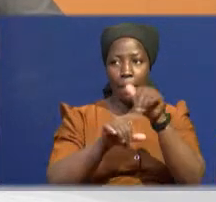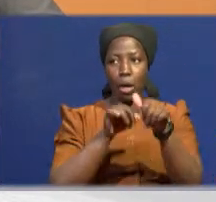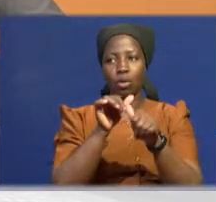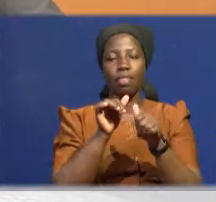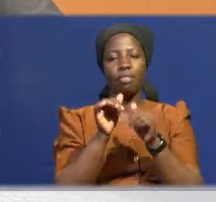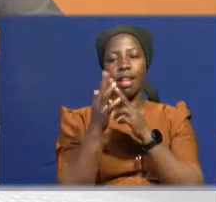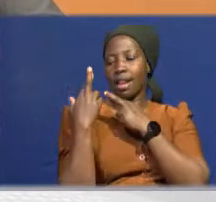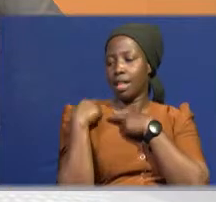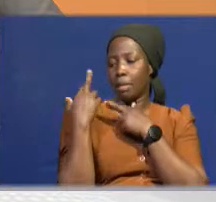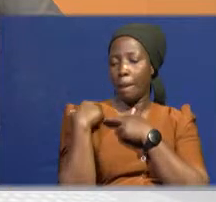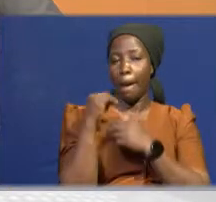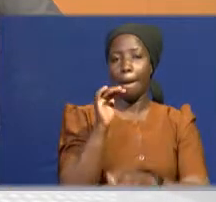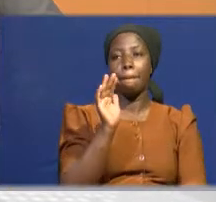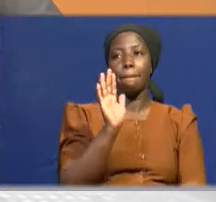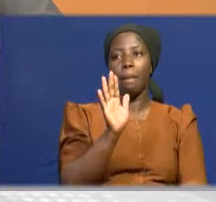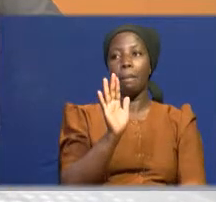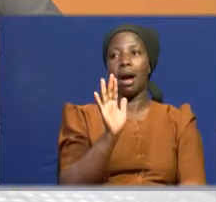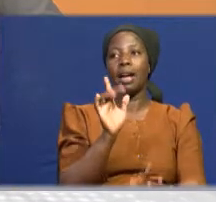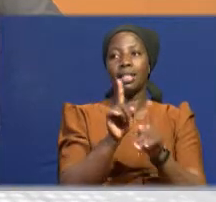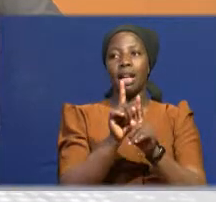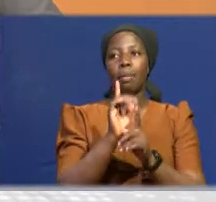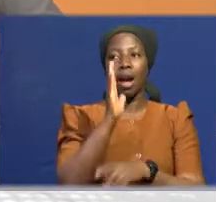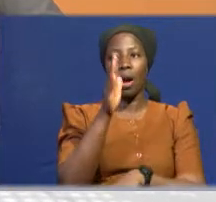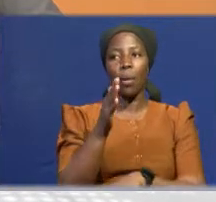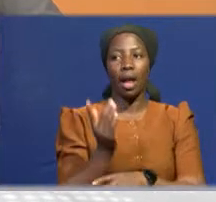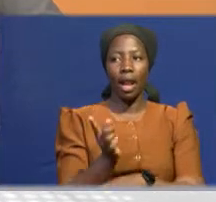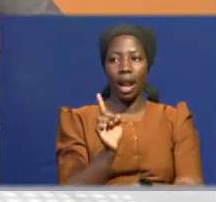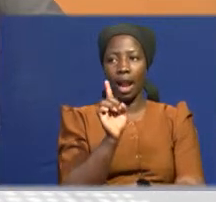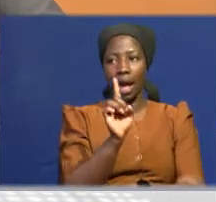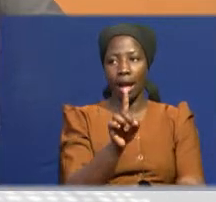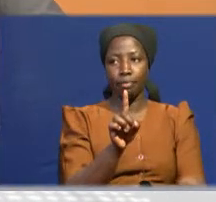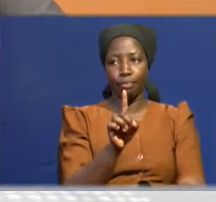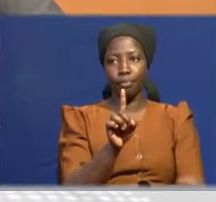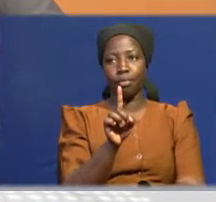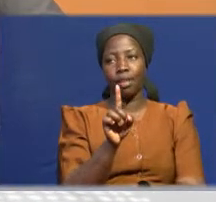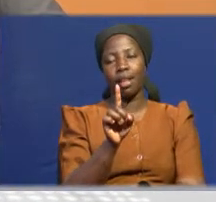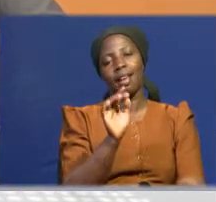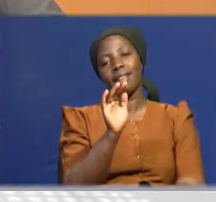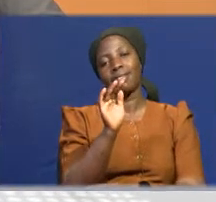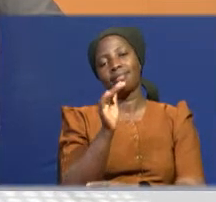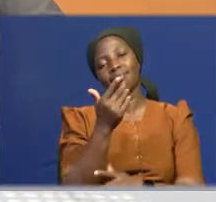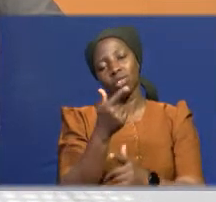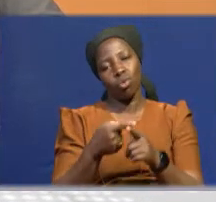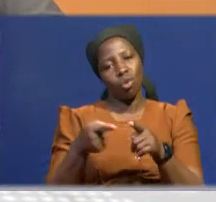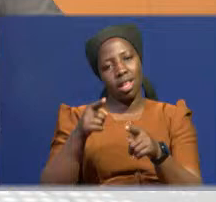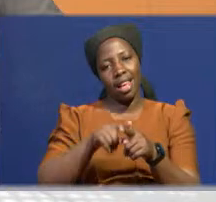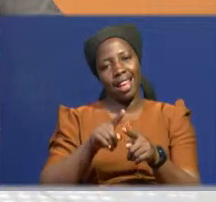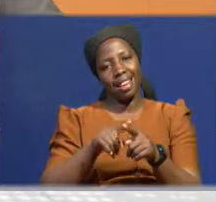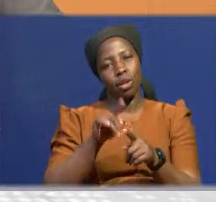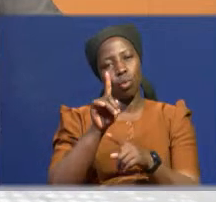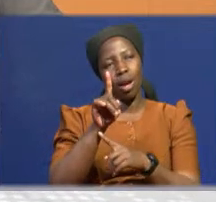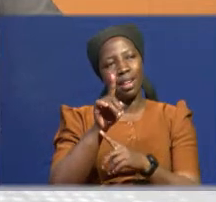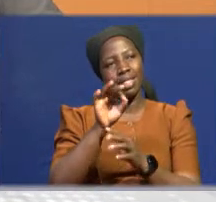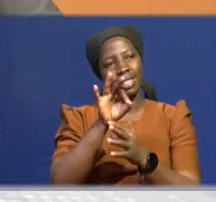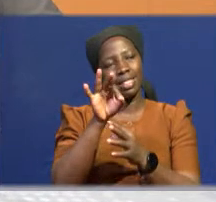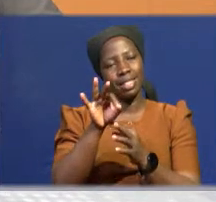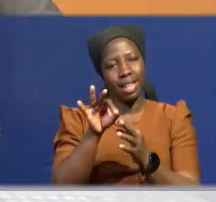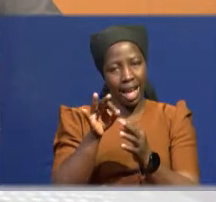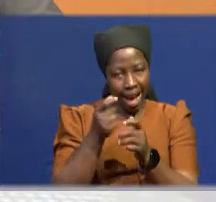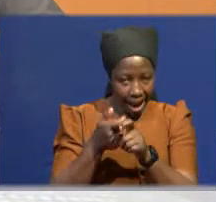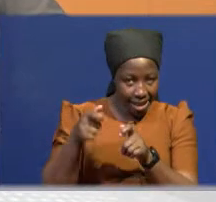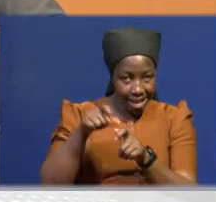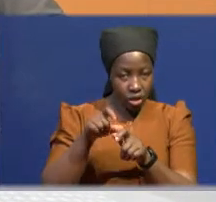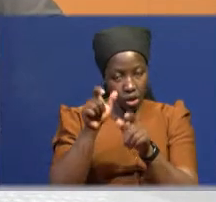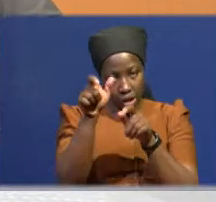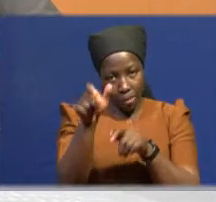that you play. And I'll also be coming up, and you can also add to the one extra person who was added to your docket, the Chief